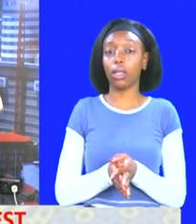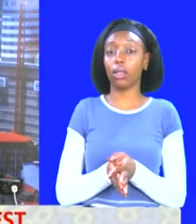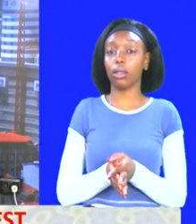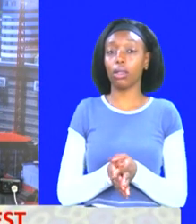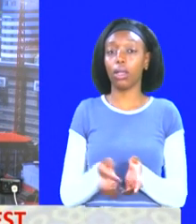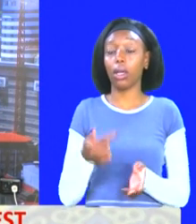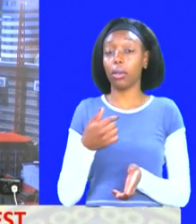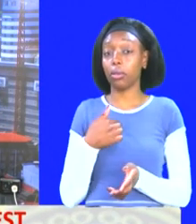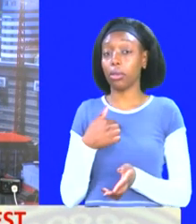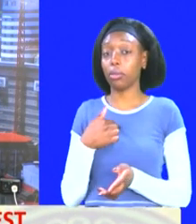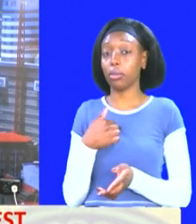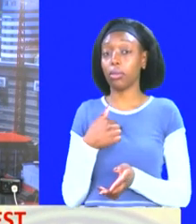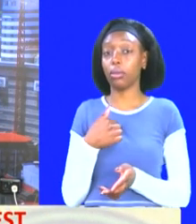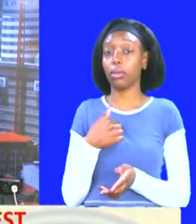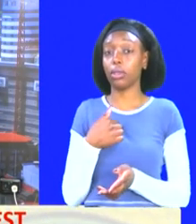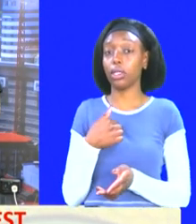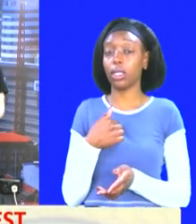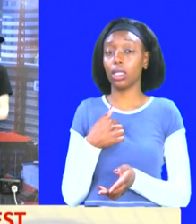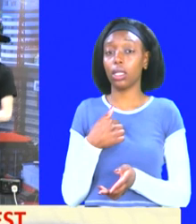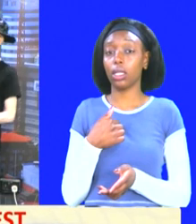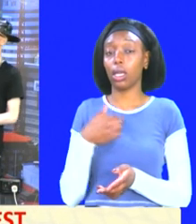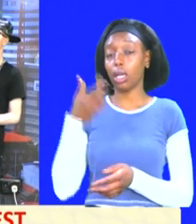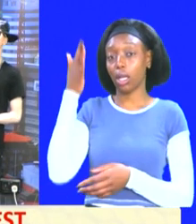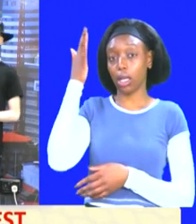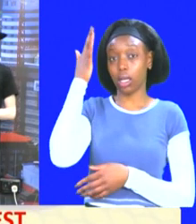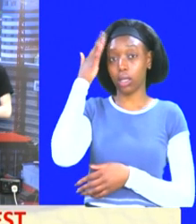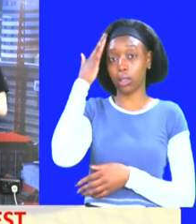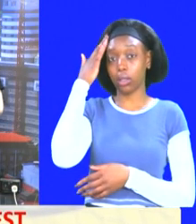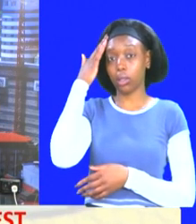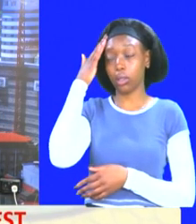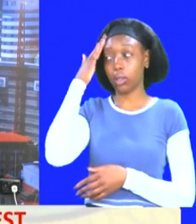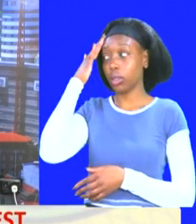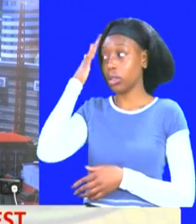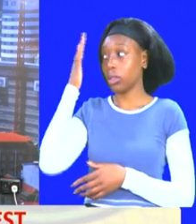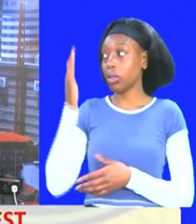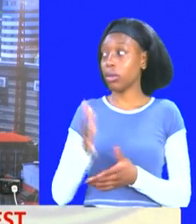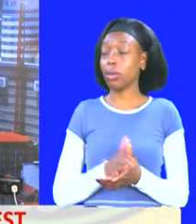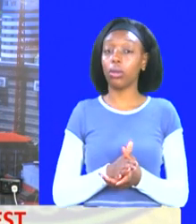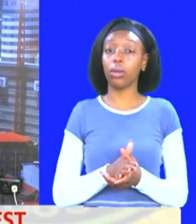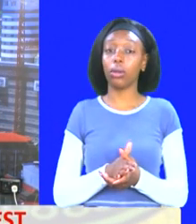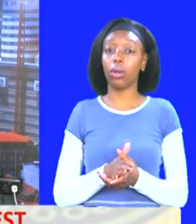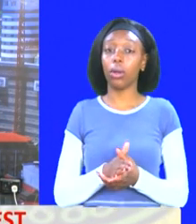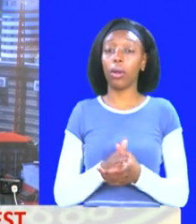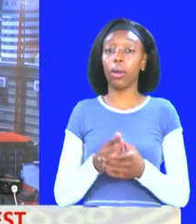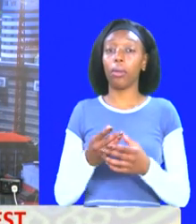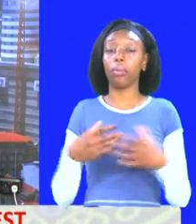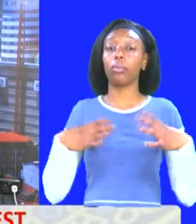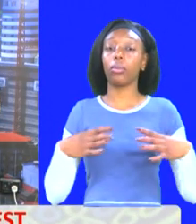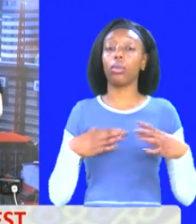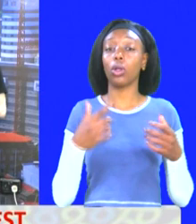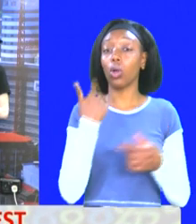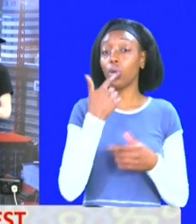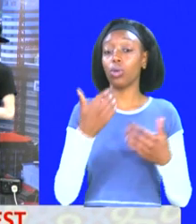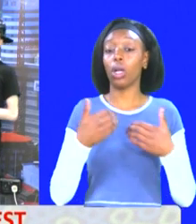mimi personally najua. Cause I think they should eradicate hizi vitu mbaya like hizo immoral ambazo walikuwa wame highlight. Ndio